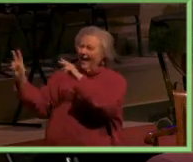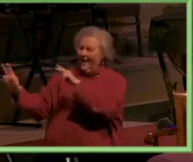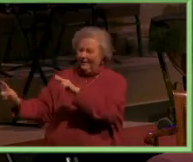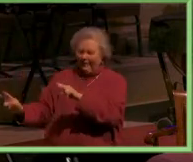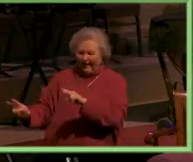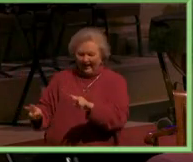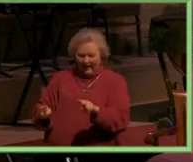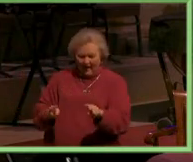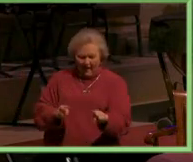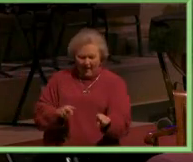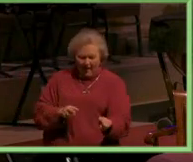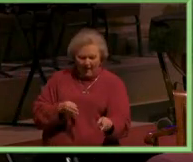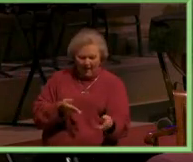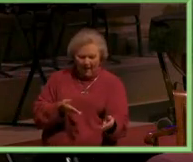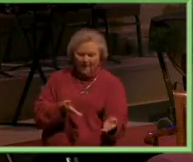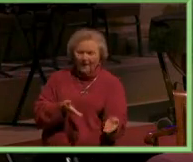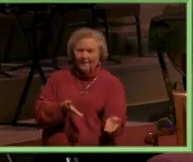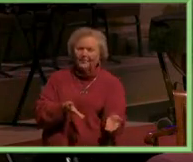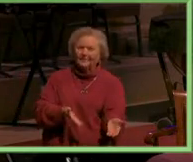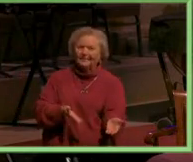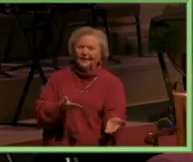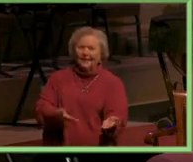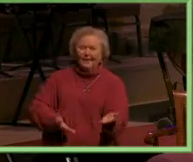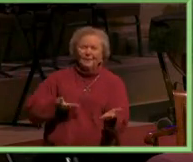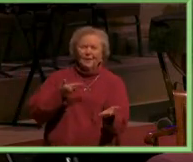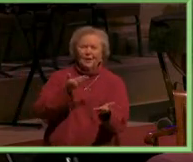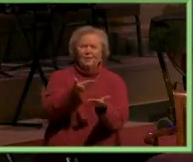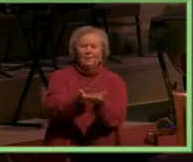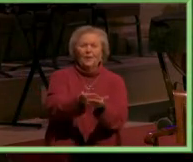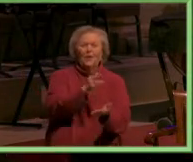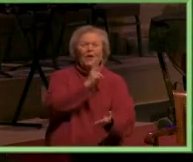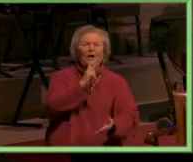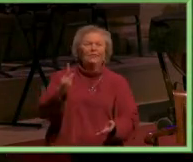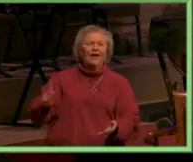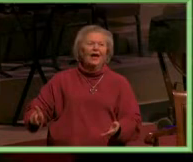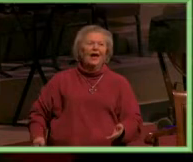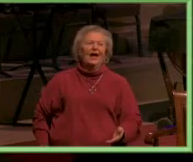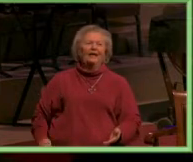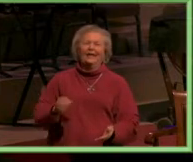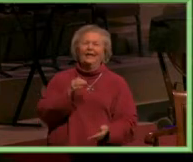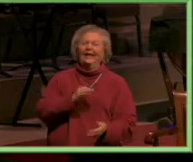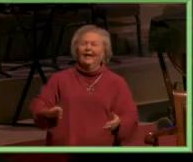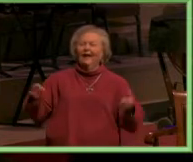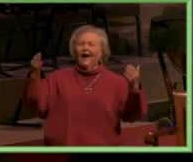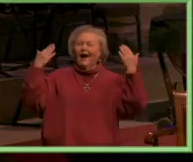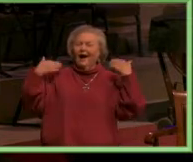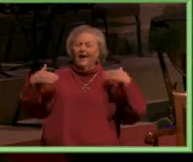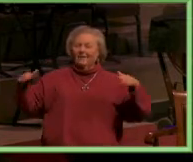Oh,